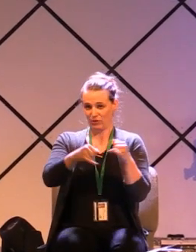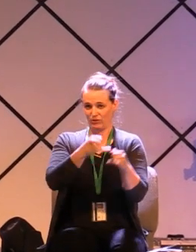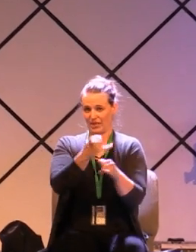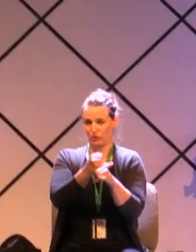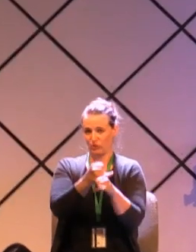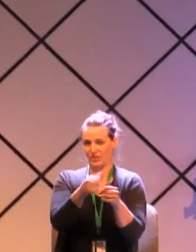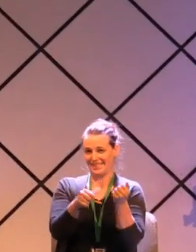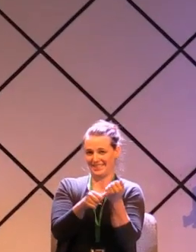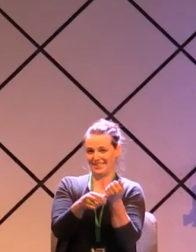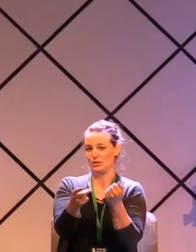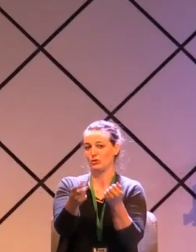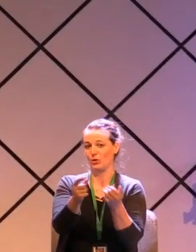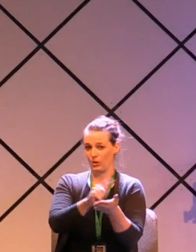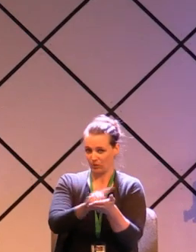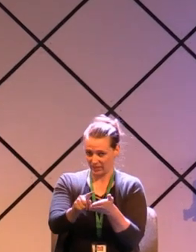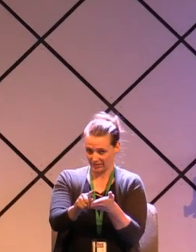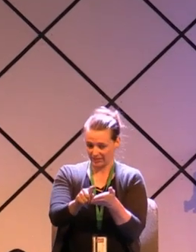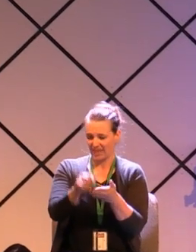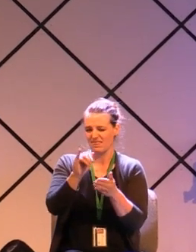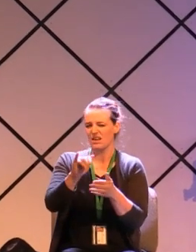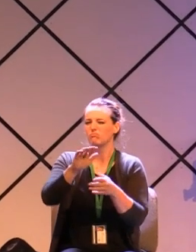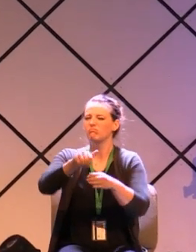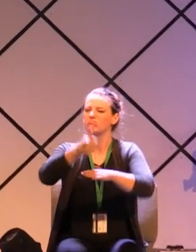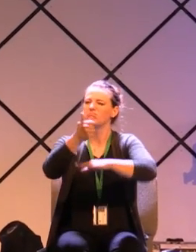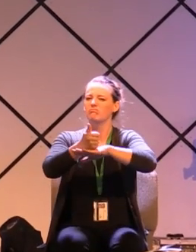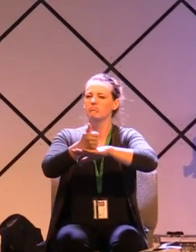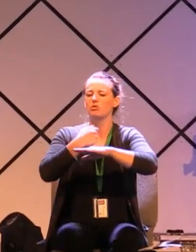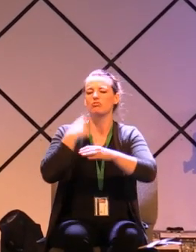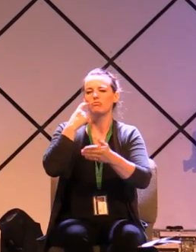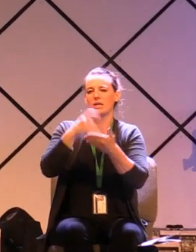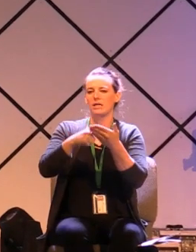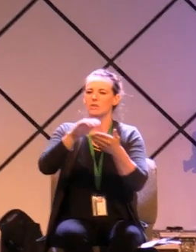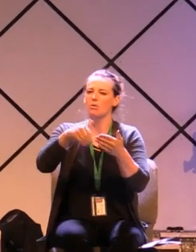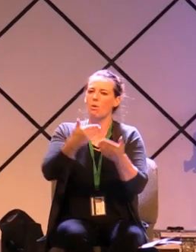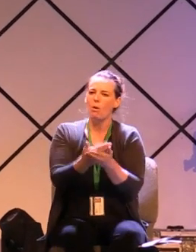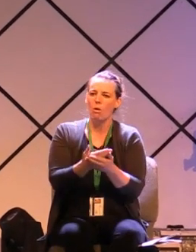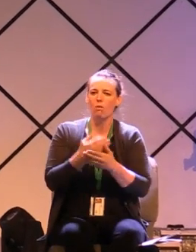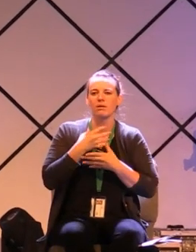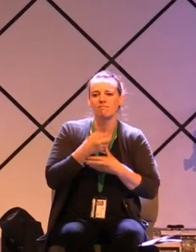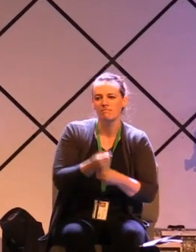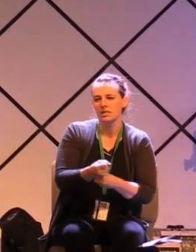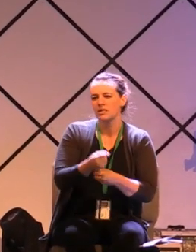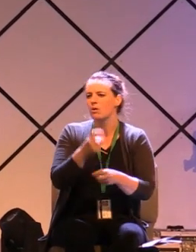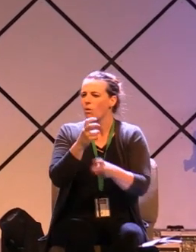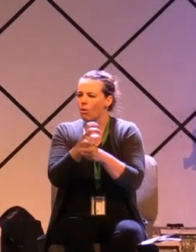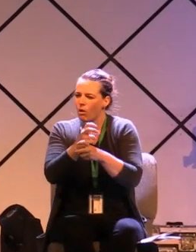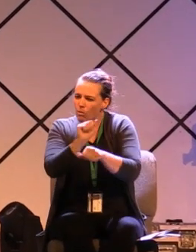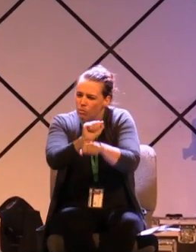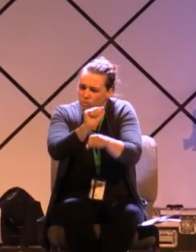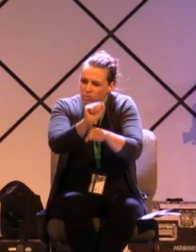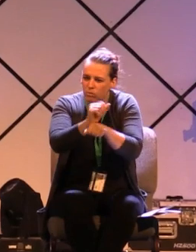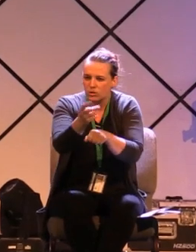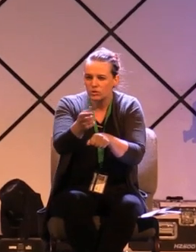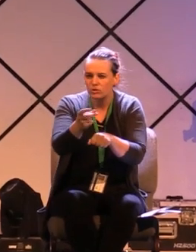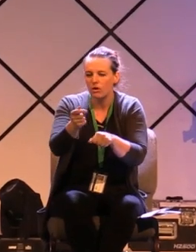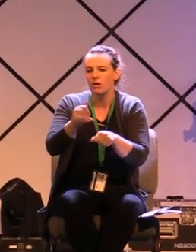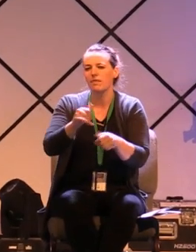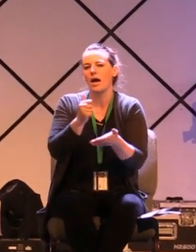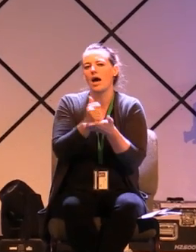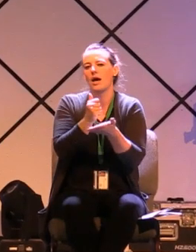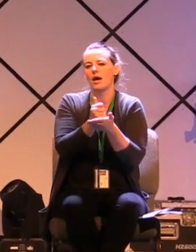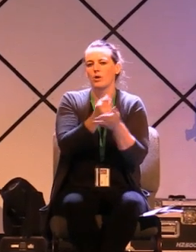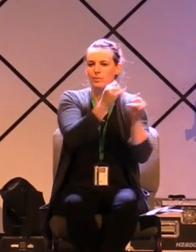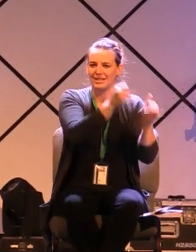International Assistance Dog Week, which was created to recognize all of the devoted, hardworking assistance dogs helping